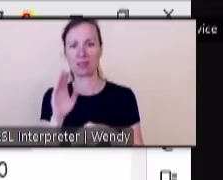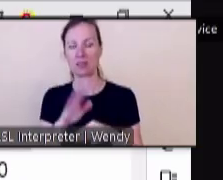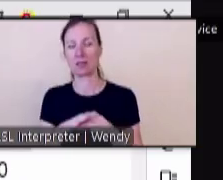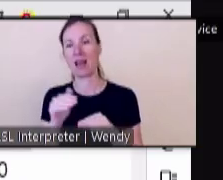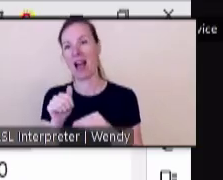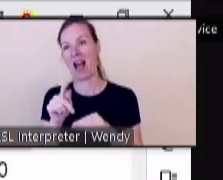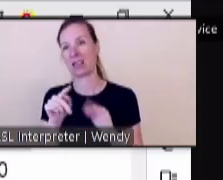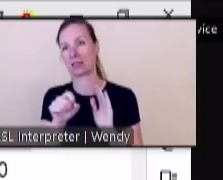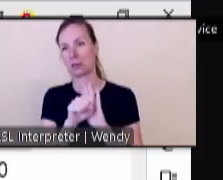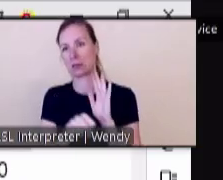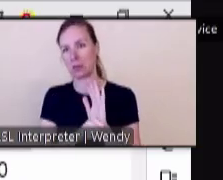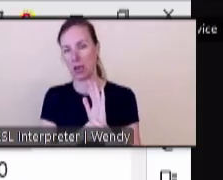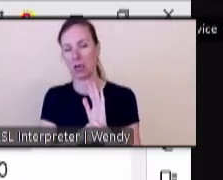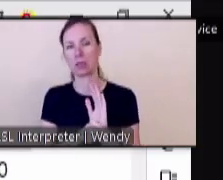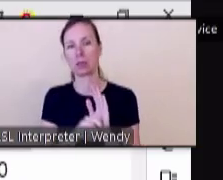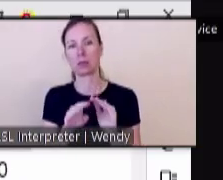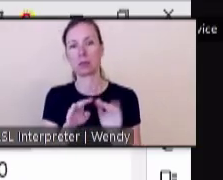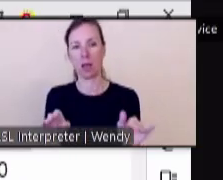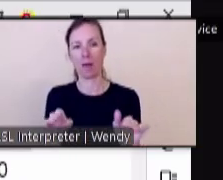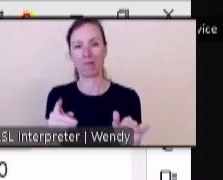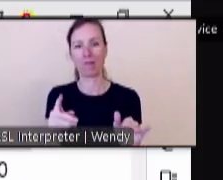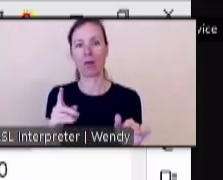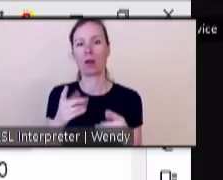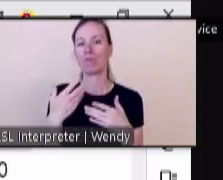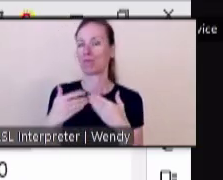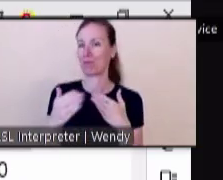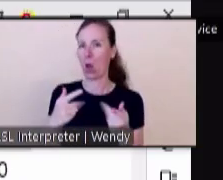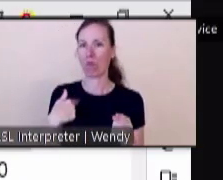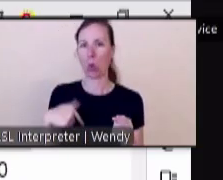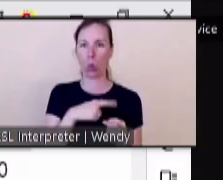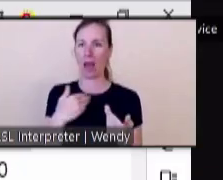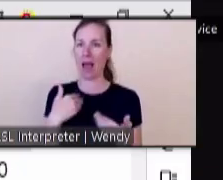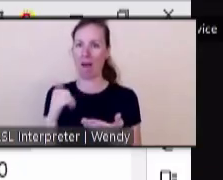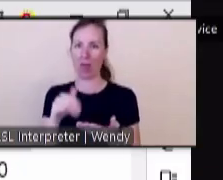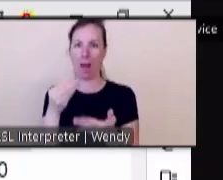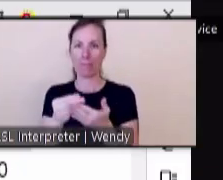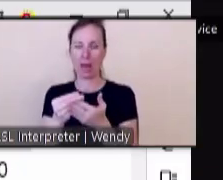for a designated project that we want to move forward with,